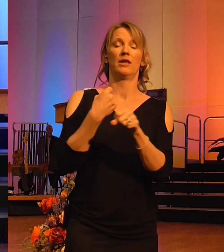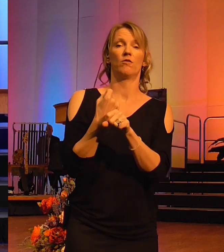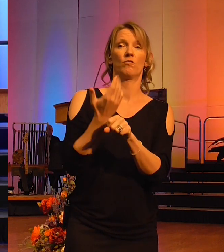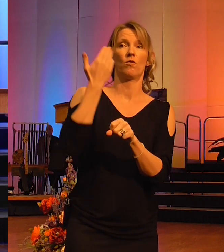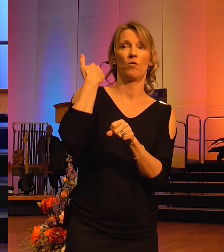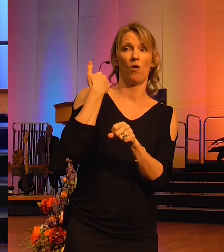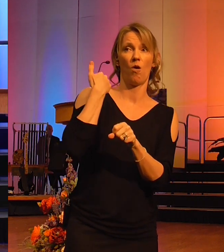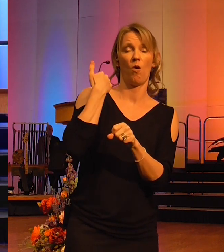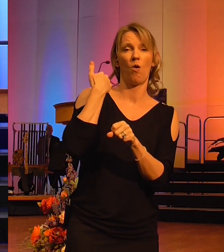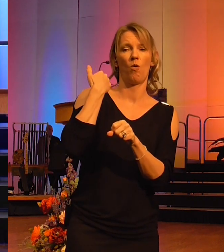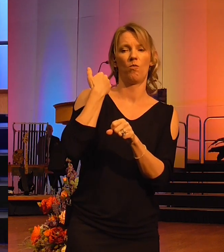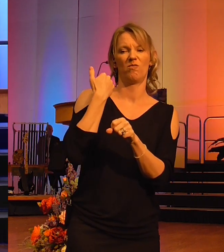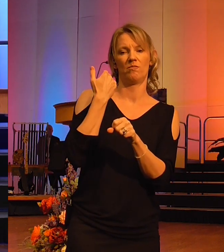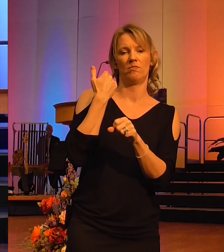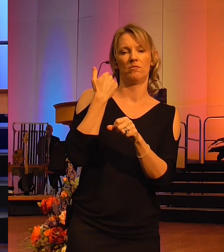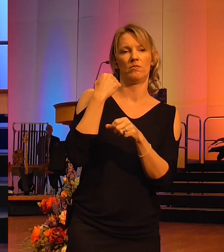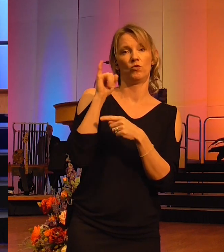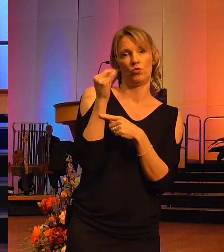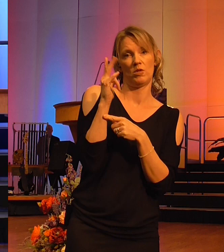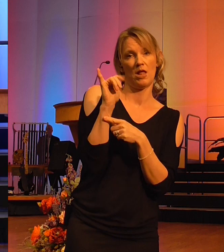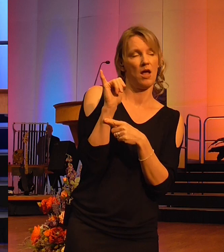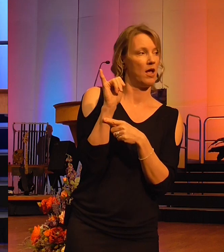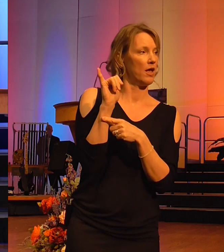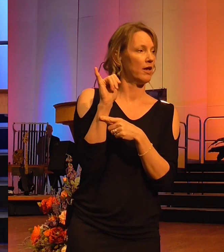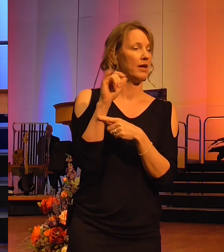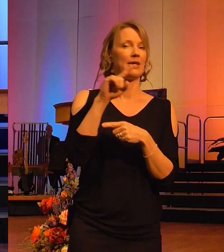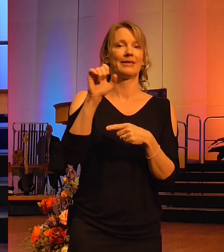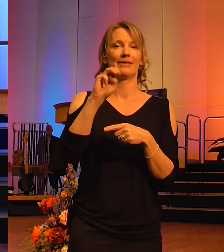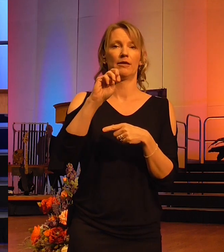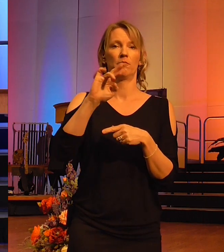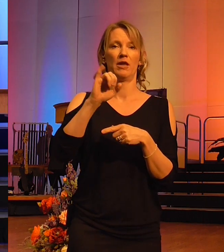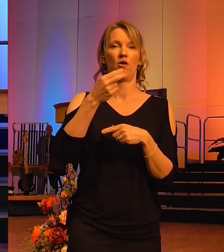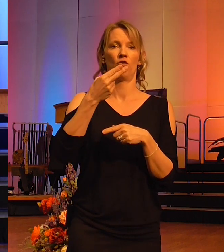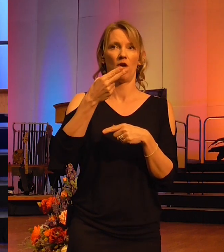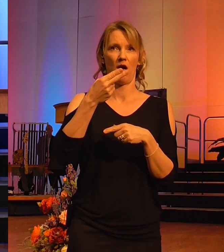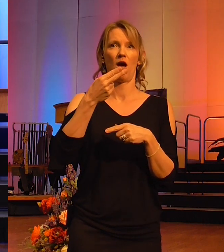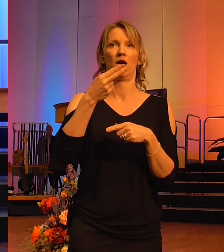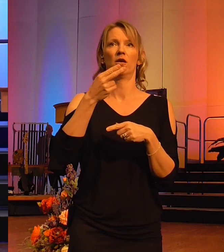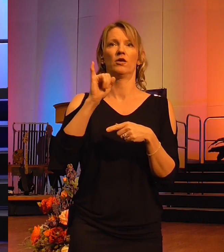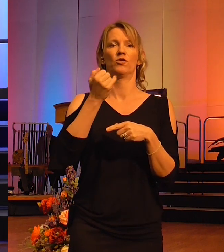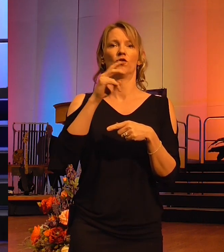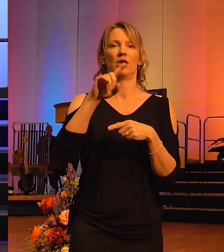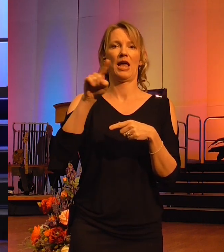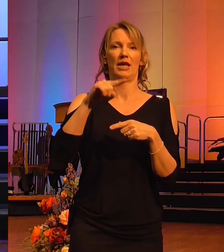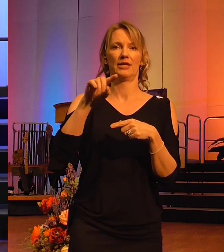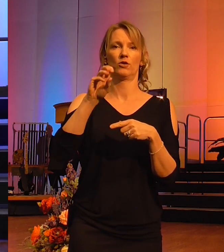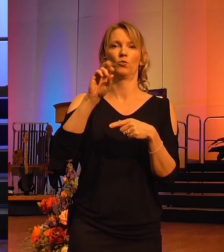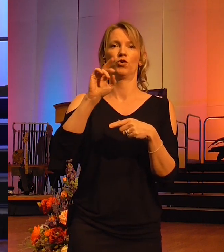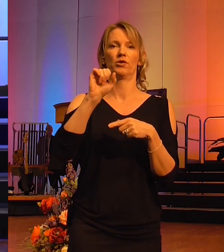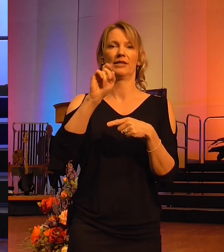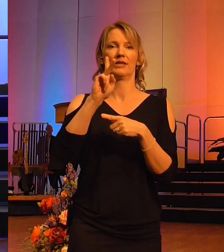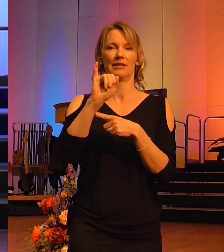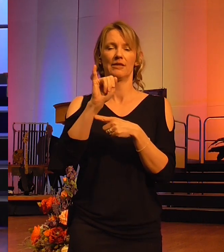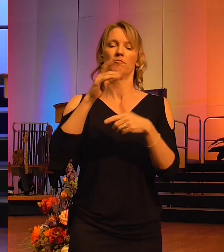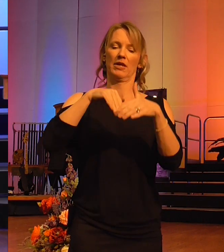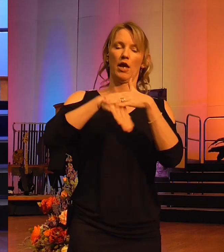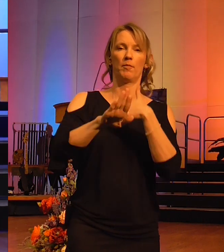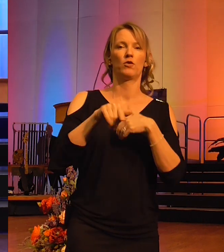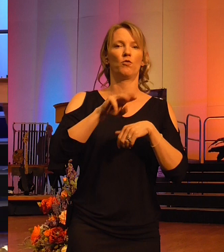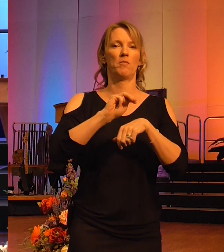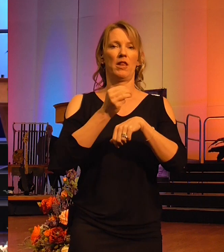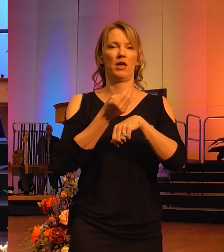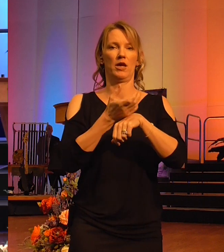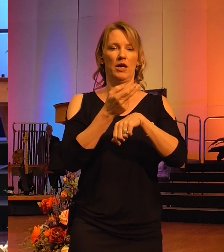20 years ago, this past July, Zemirah Jazwierska walked into Mile High Church